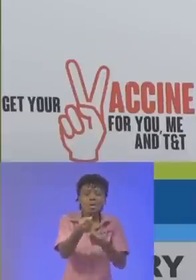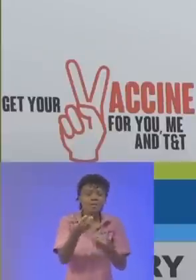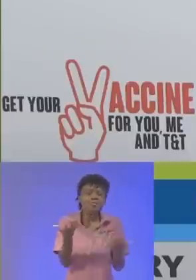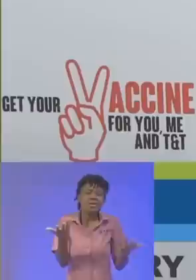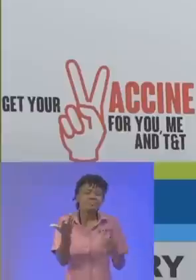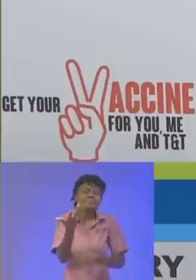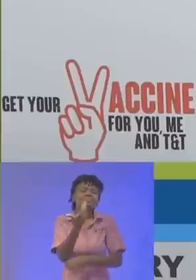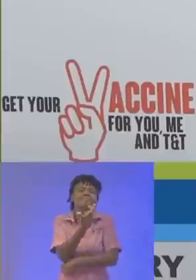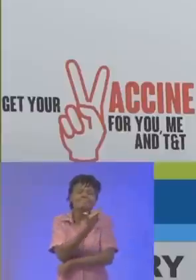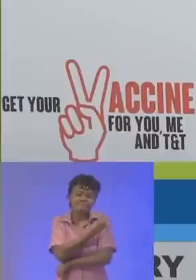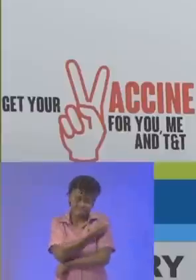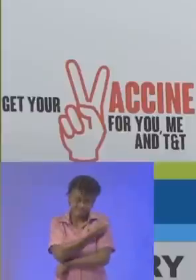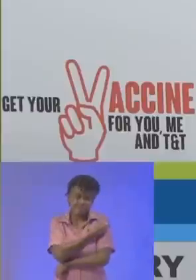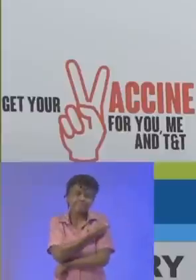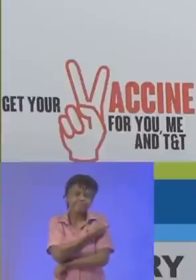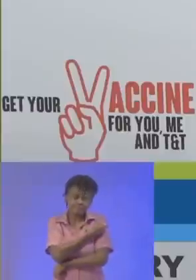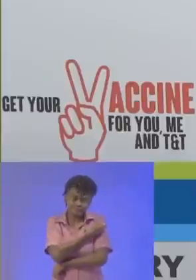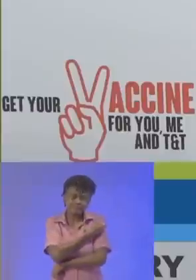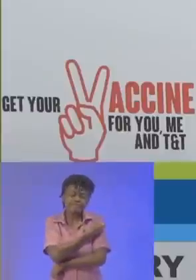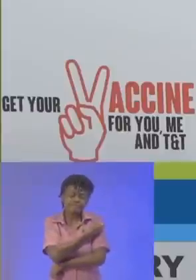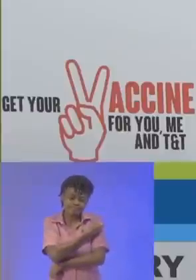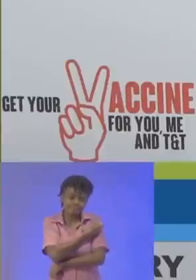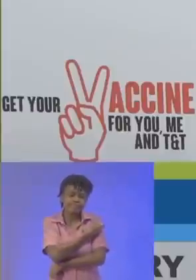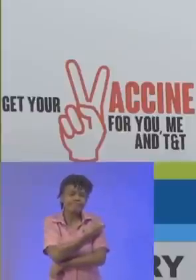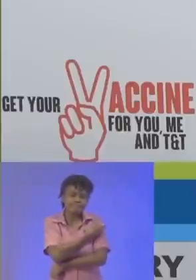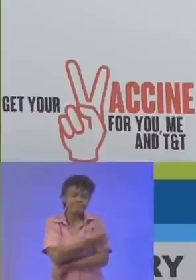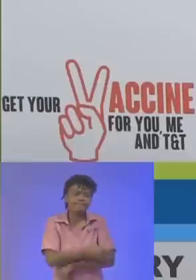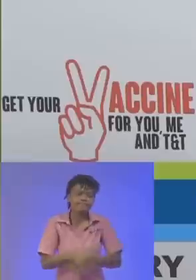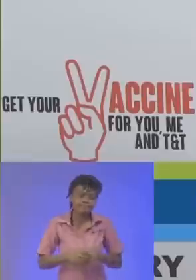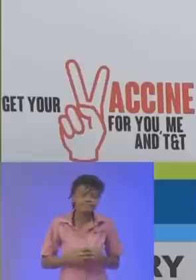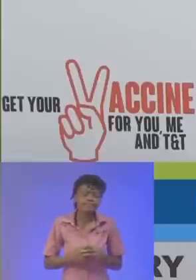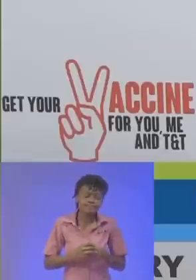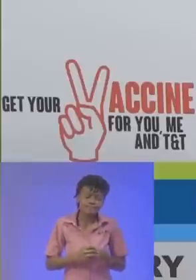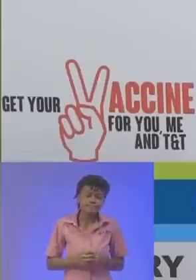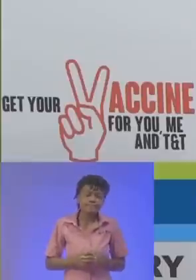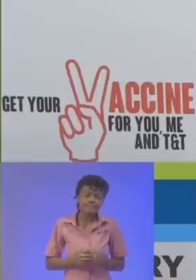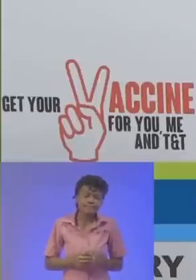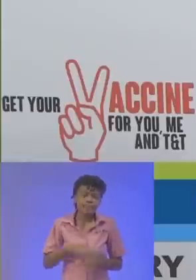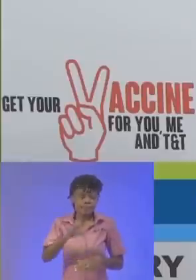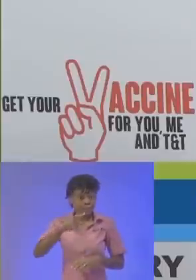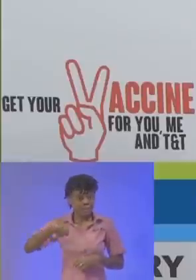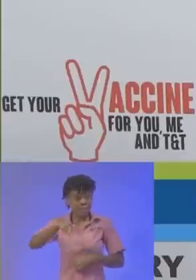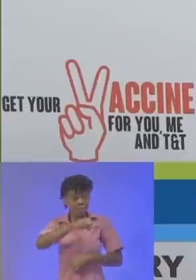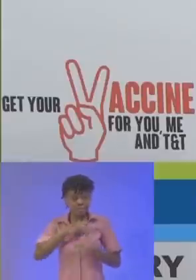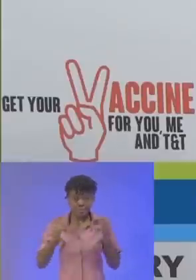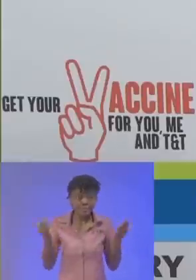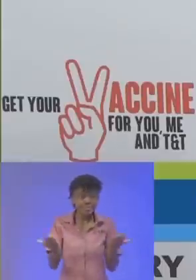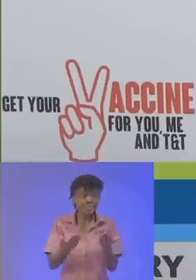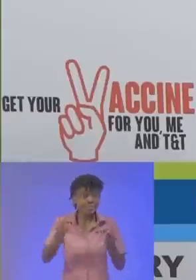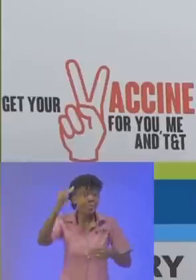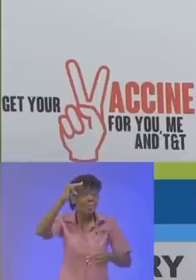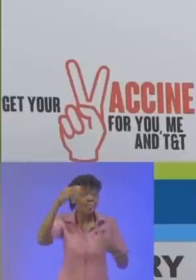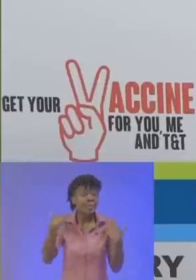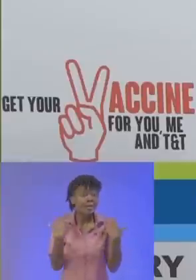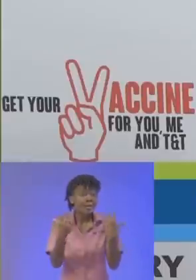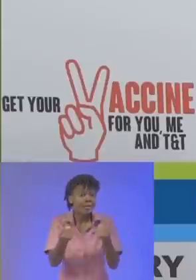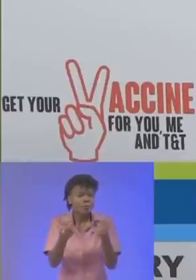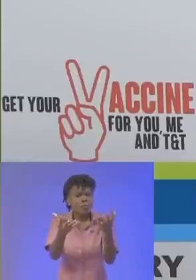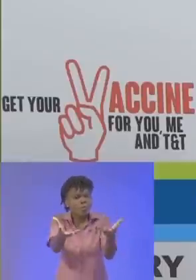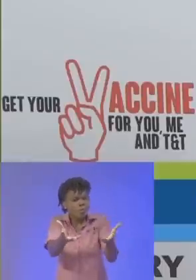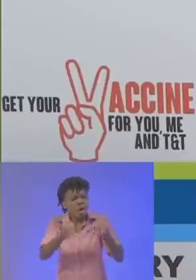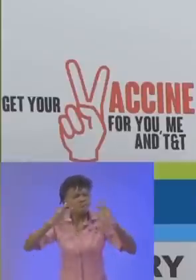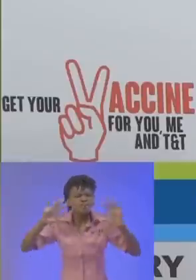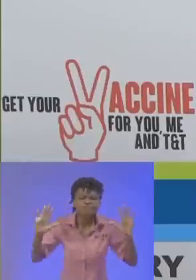Firstly, we again at the Ministry of Health, and again as myself a physician, would like to appeal to persons